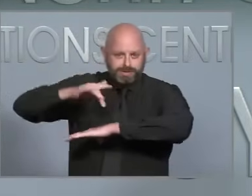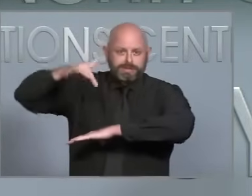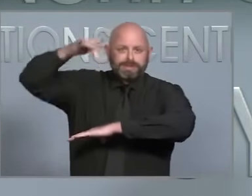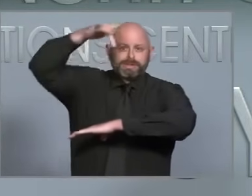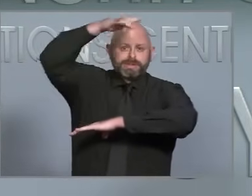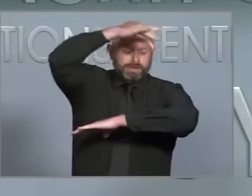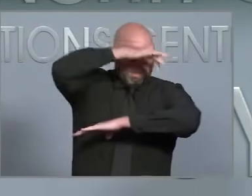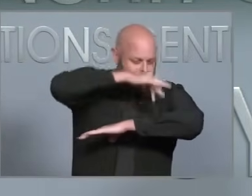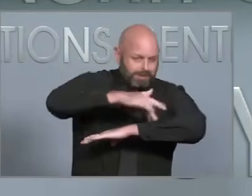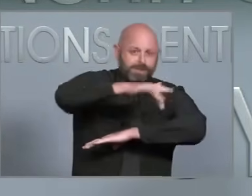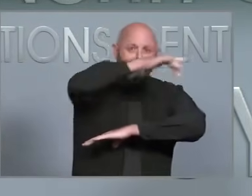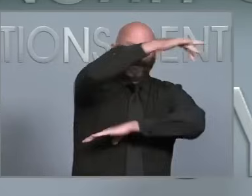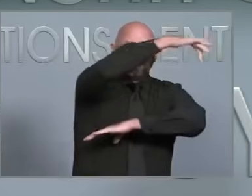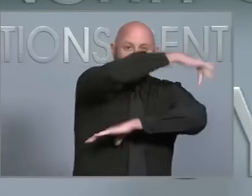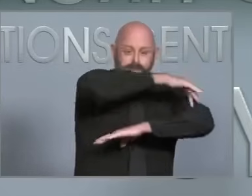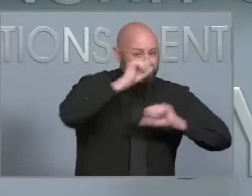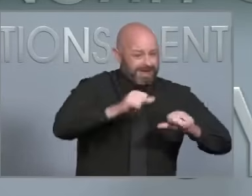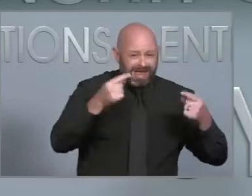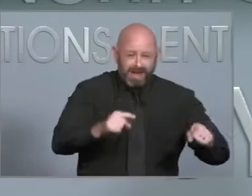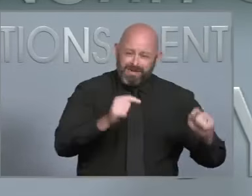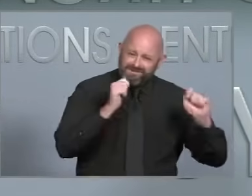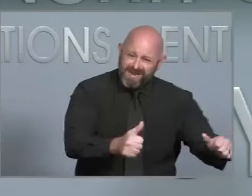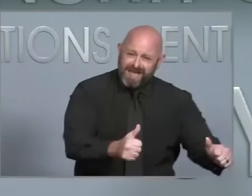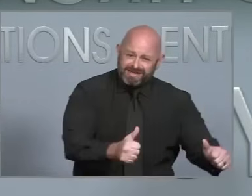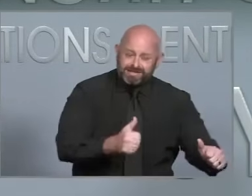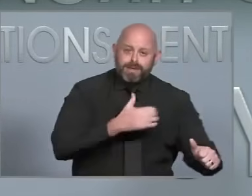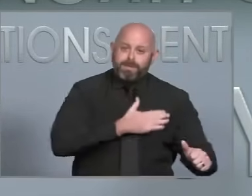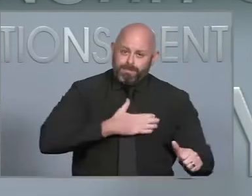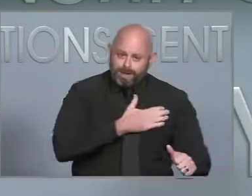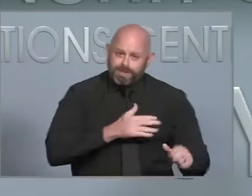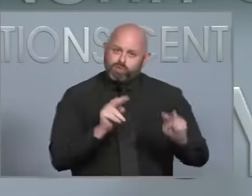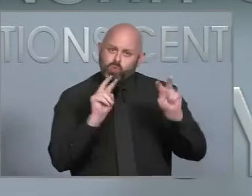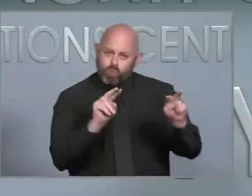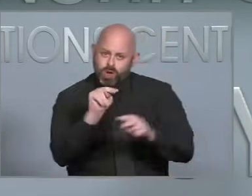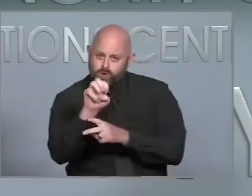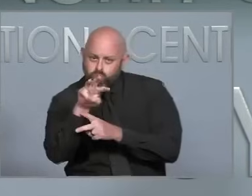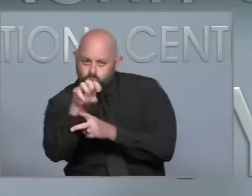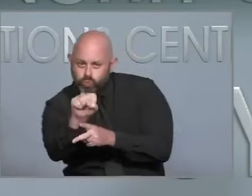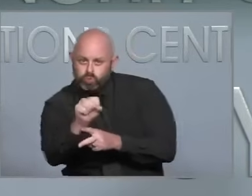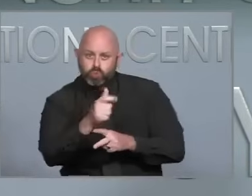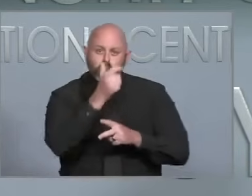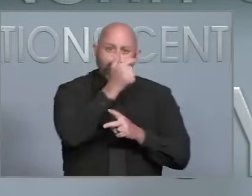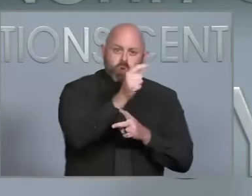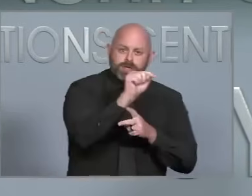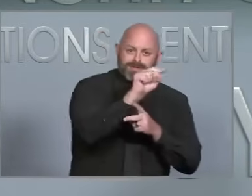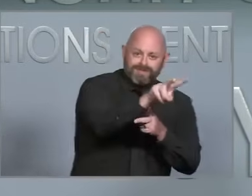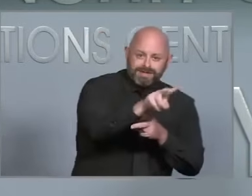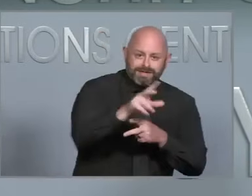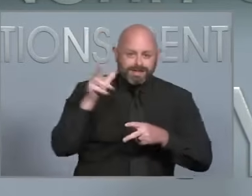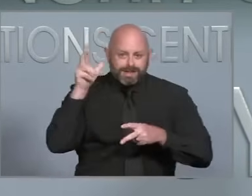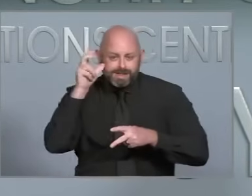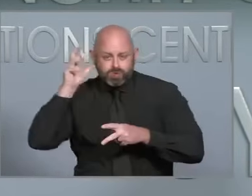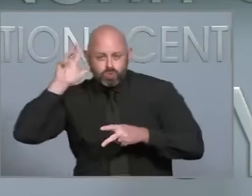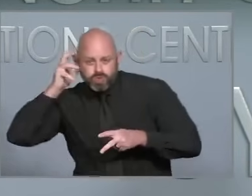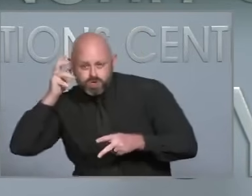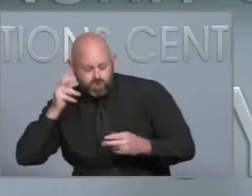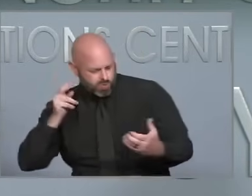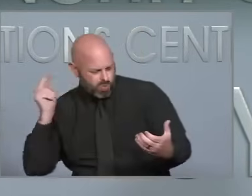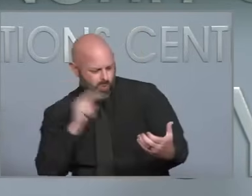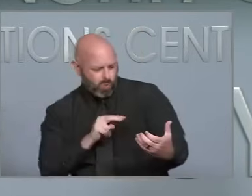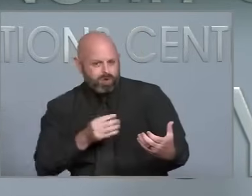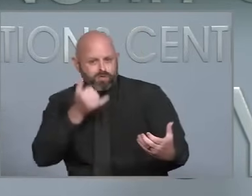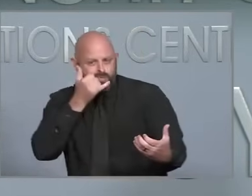little warning. I urge people to stay informed, listen to local radio, TV, and local